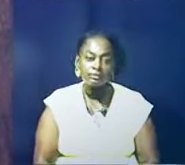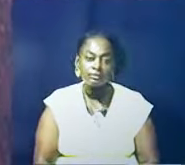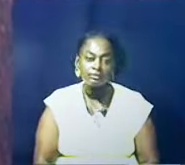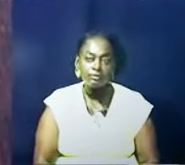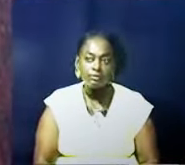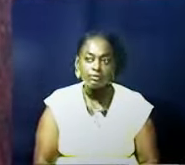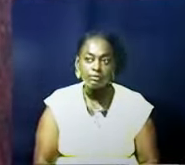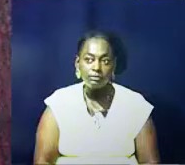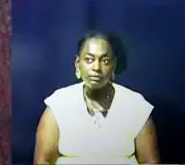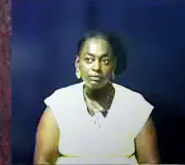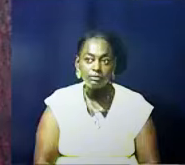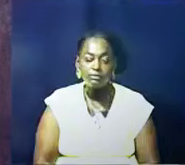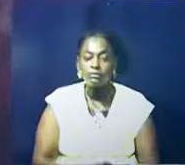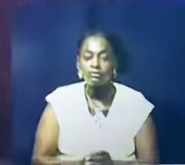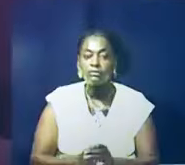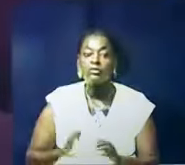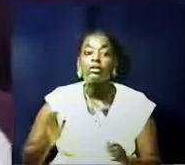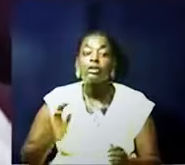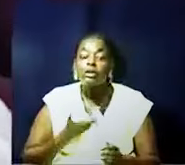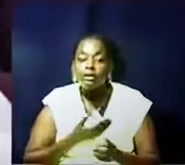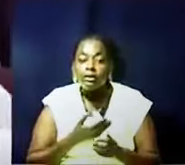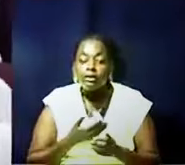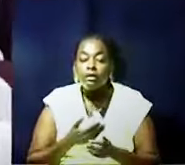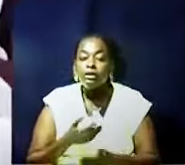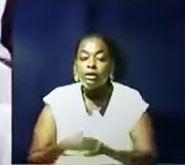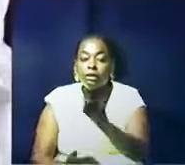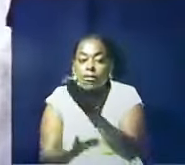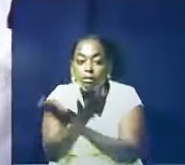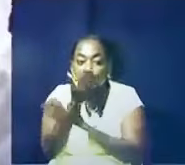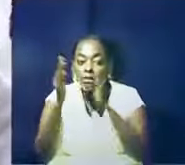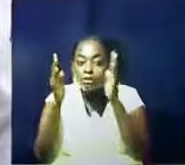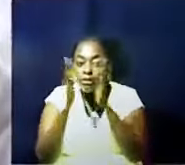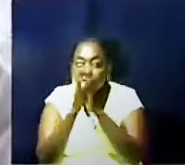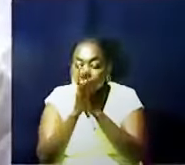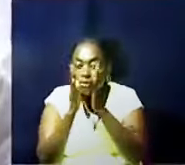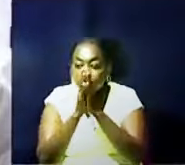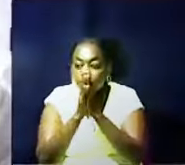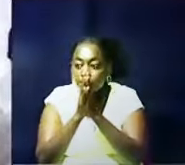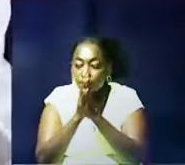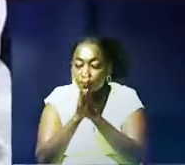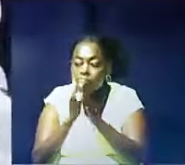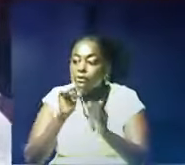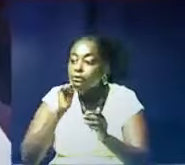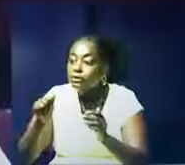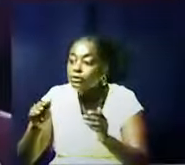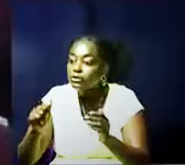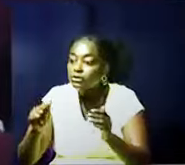Our devotions are not measured by the clock.